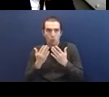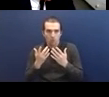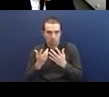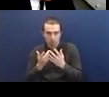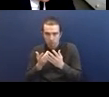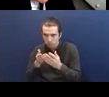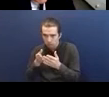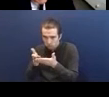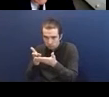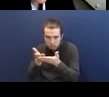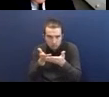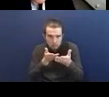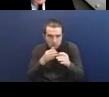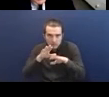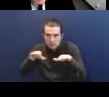into...